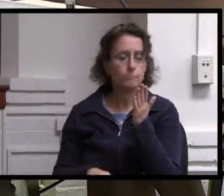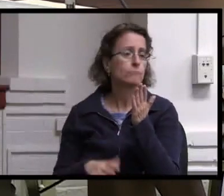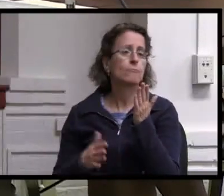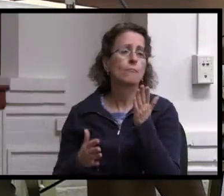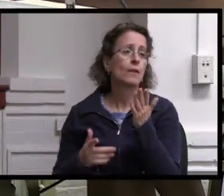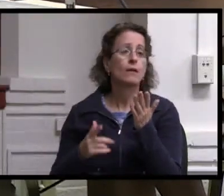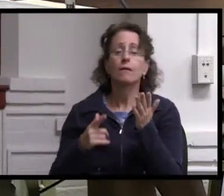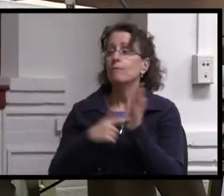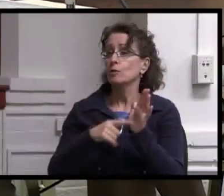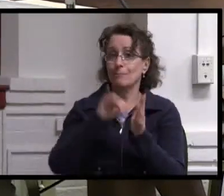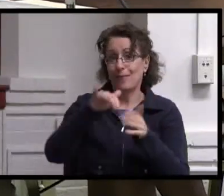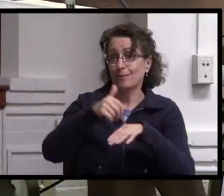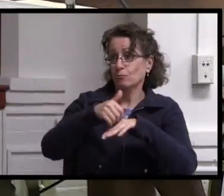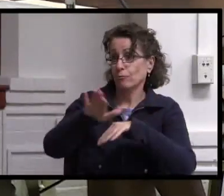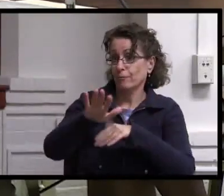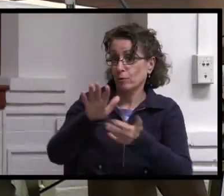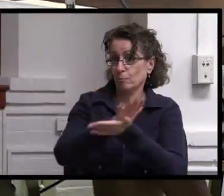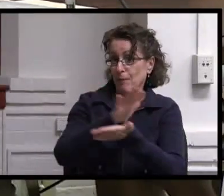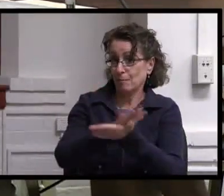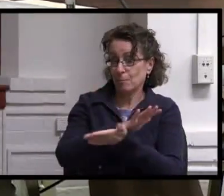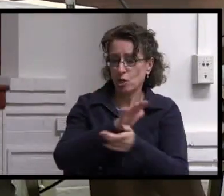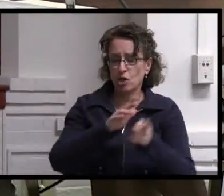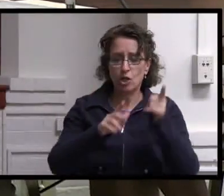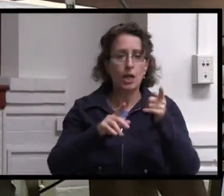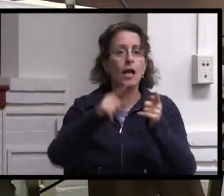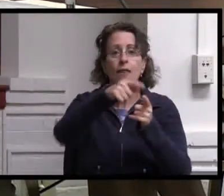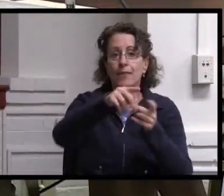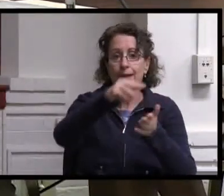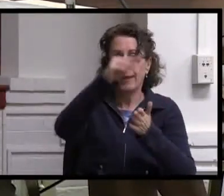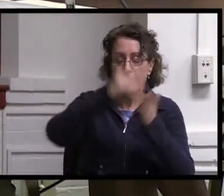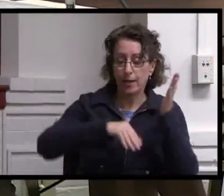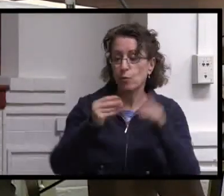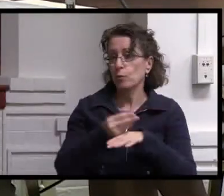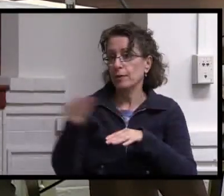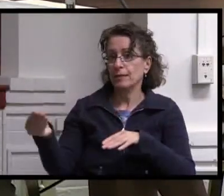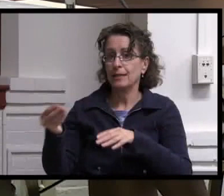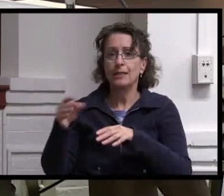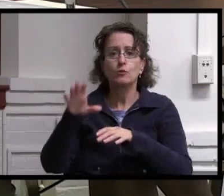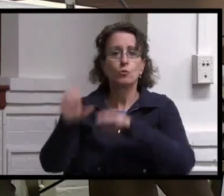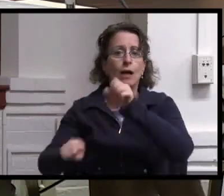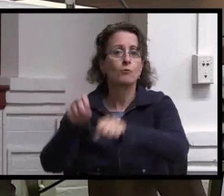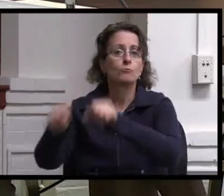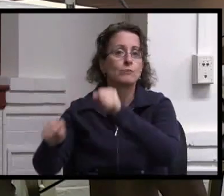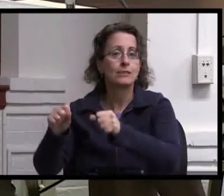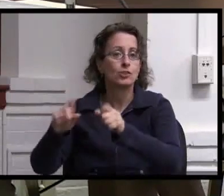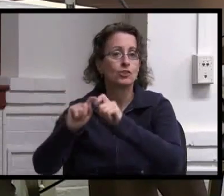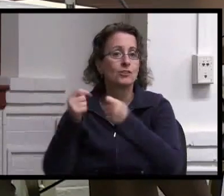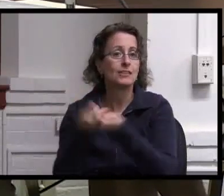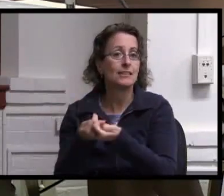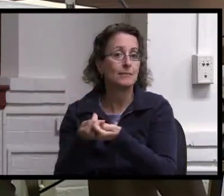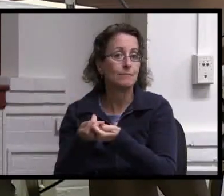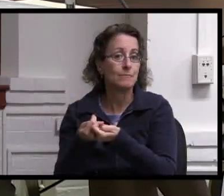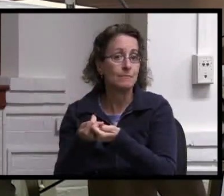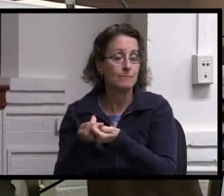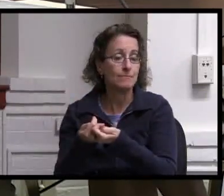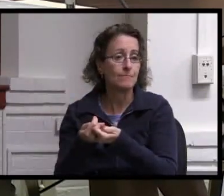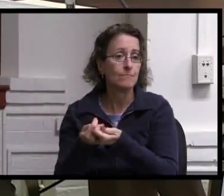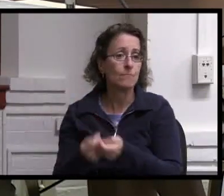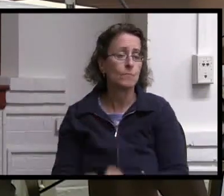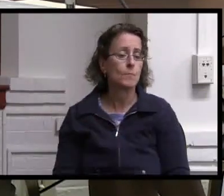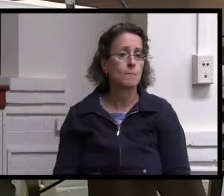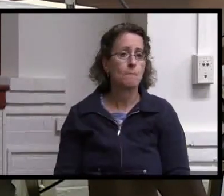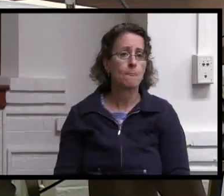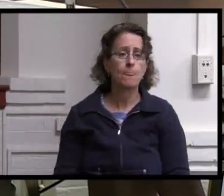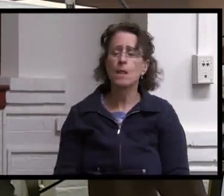type of referral form that the outreach team will now get. So we have this individual that was brought in. They don't have to be brought in